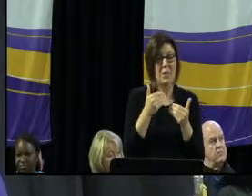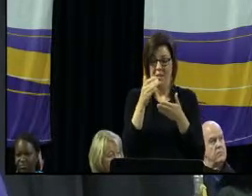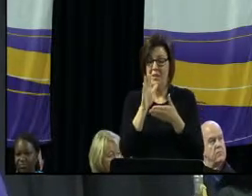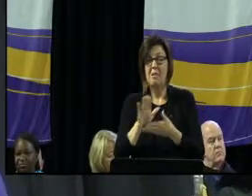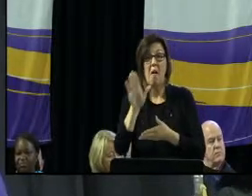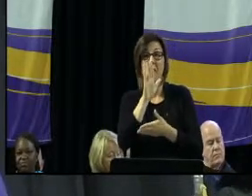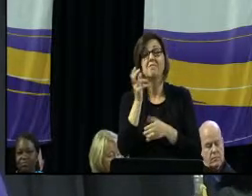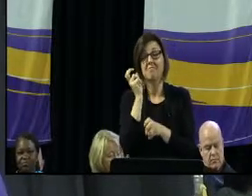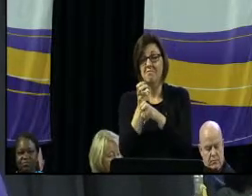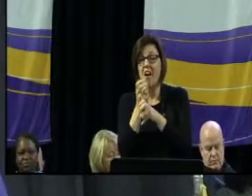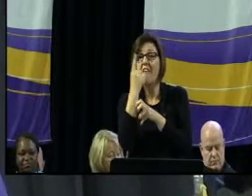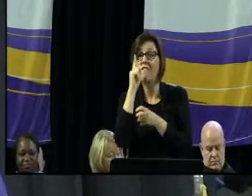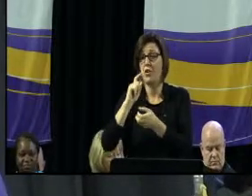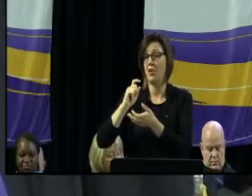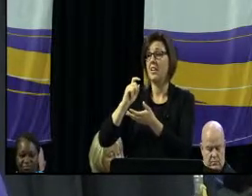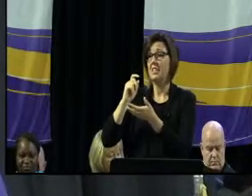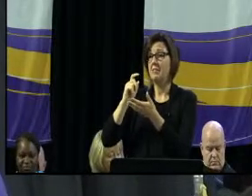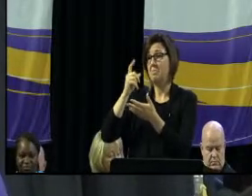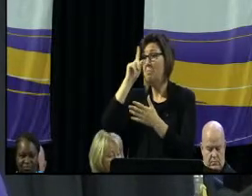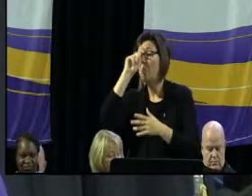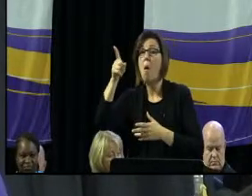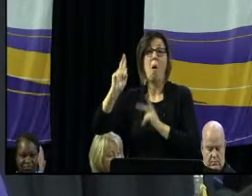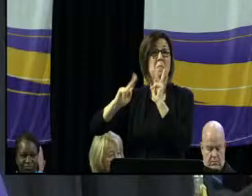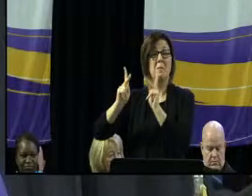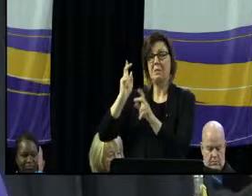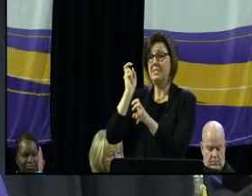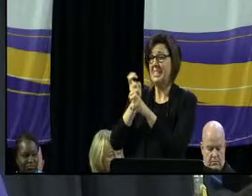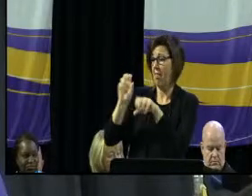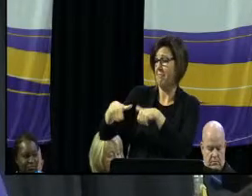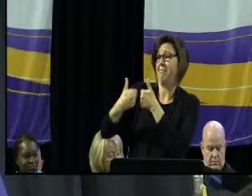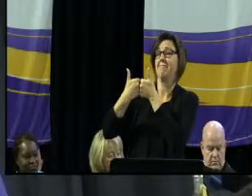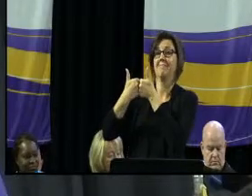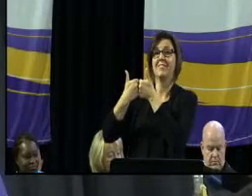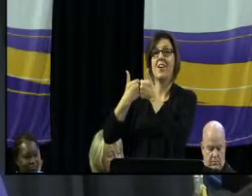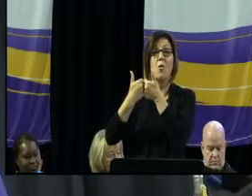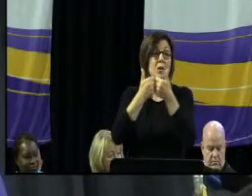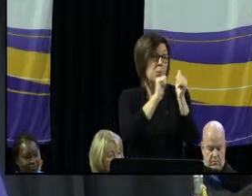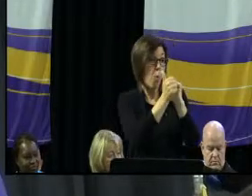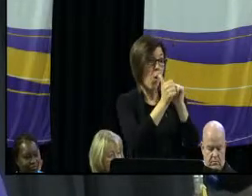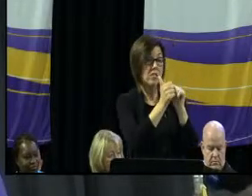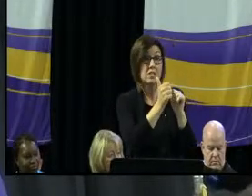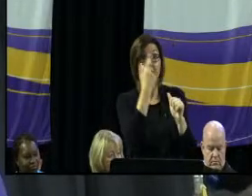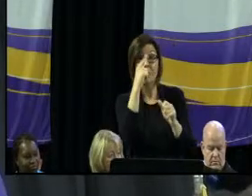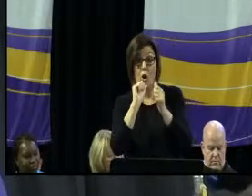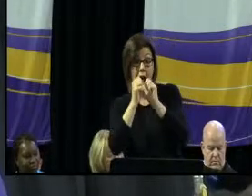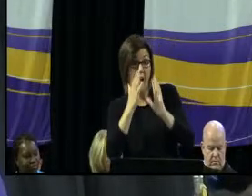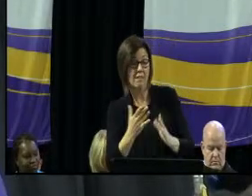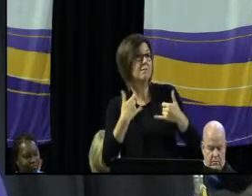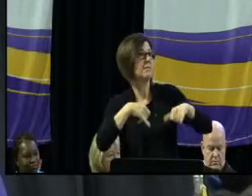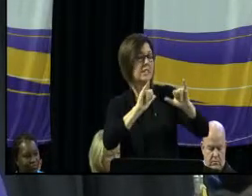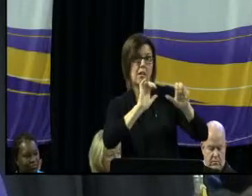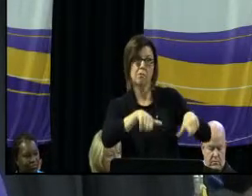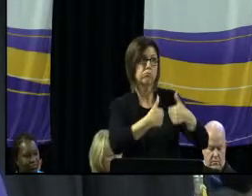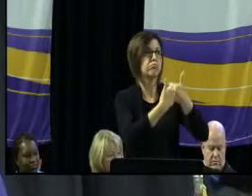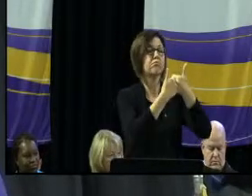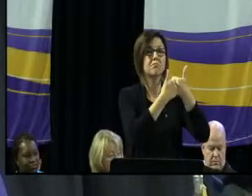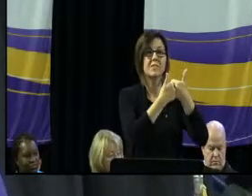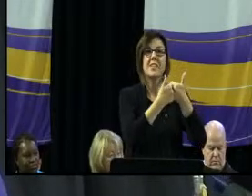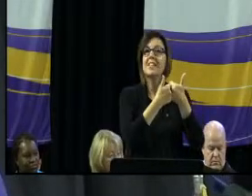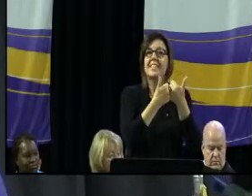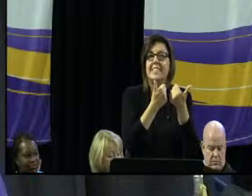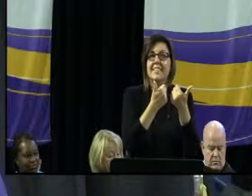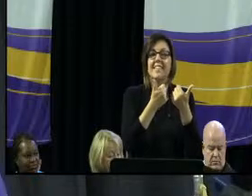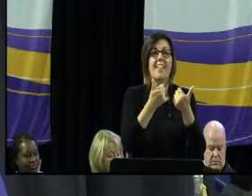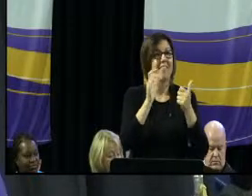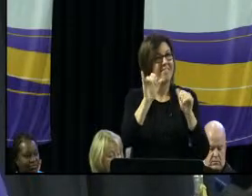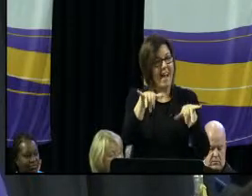scholars. Sports are still hard for athletes. I encourage you to keep doing what you love, even when it's challenging. Skill doesn't